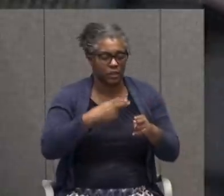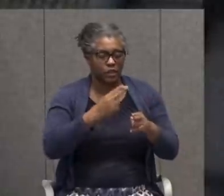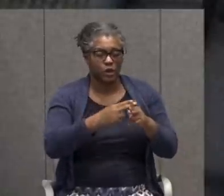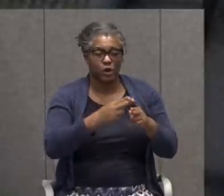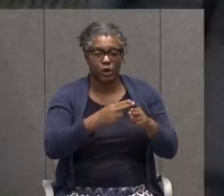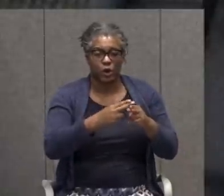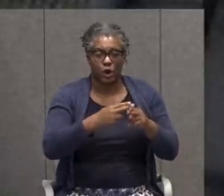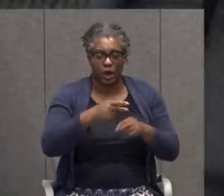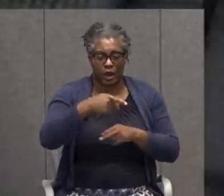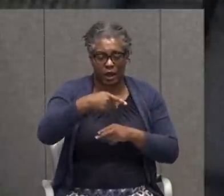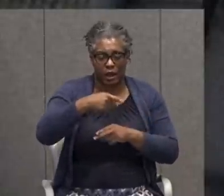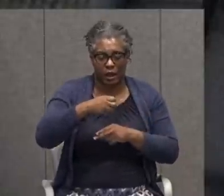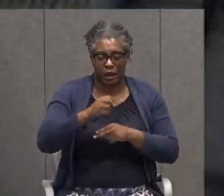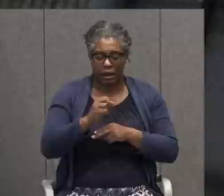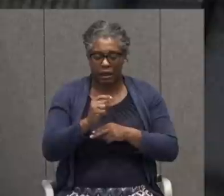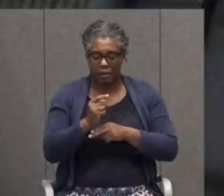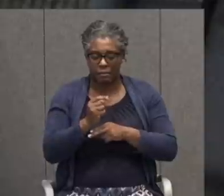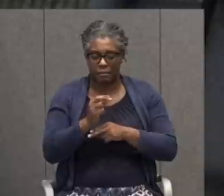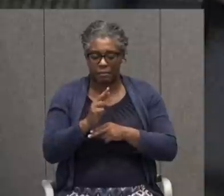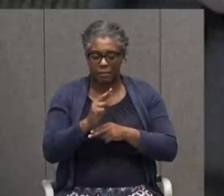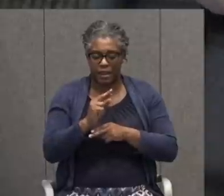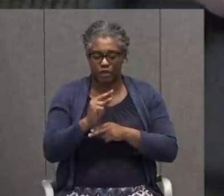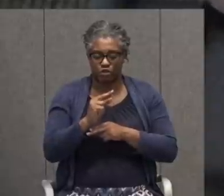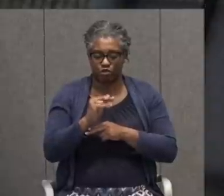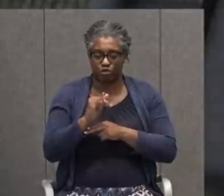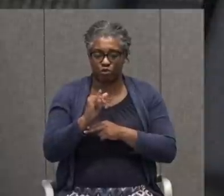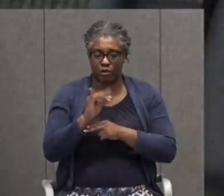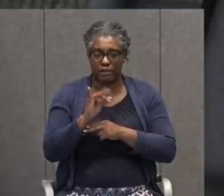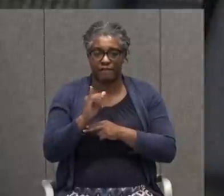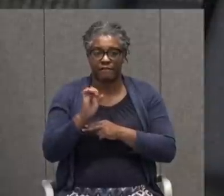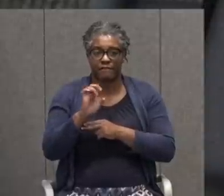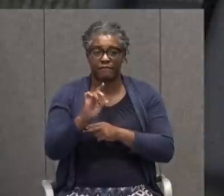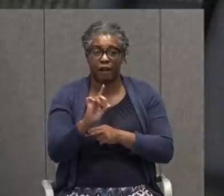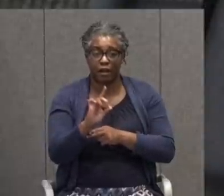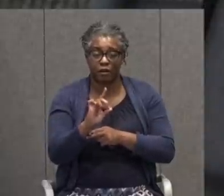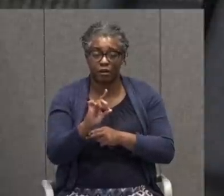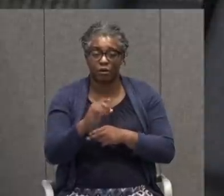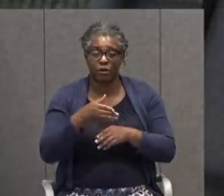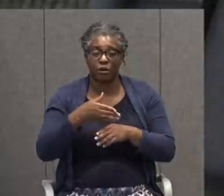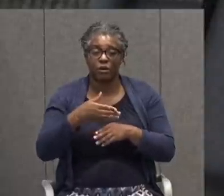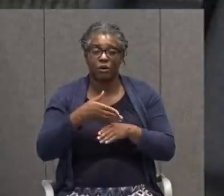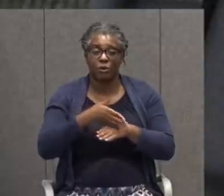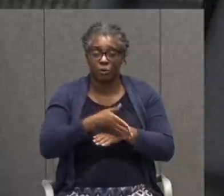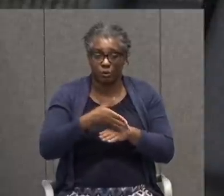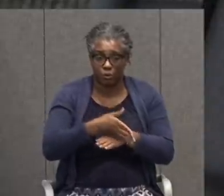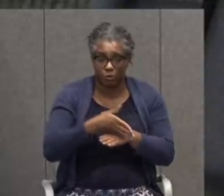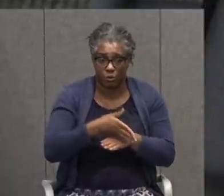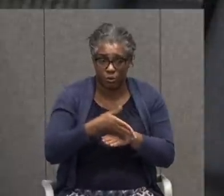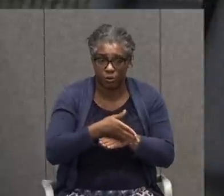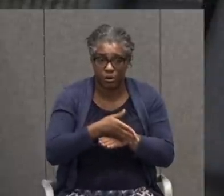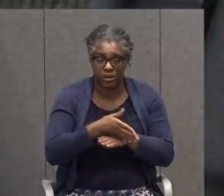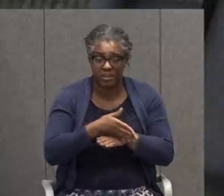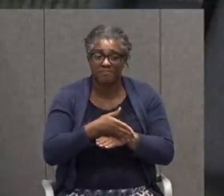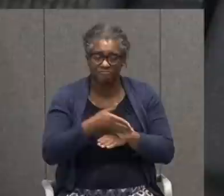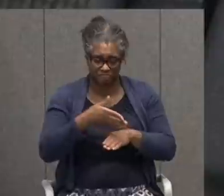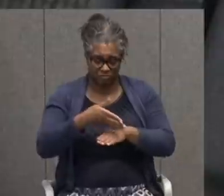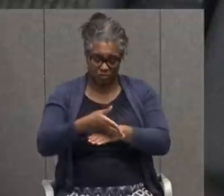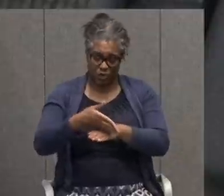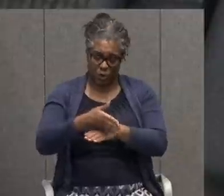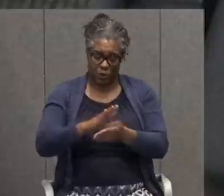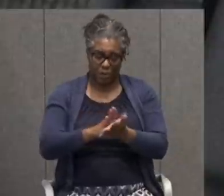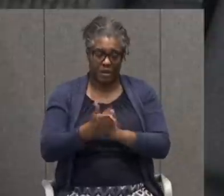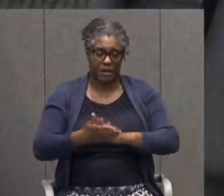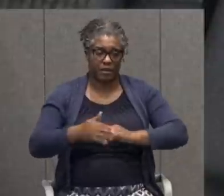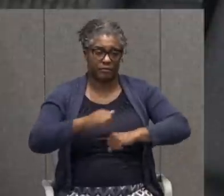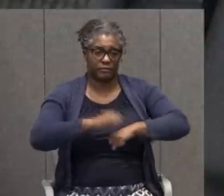they are fossilized pieces of wood. And this one, we're not sure exactly about. It could be a piece of wood,